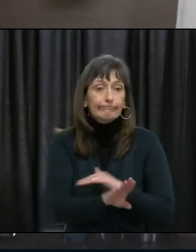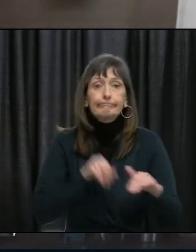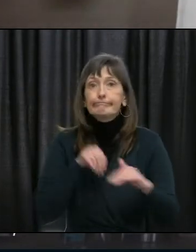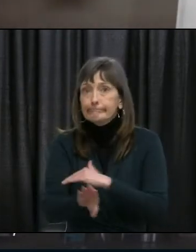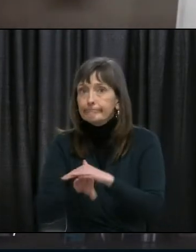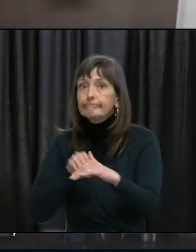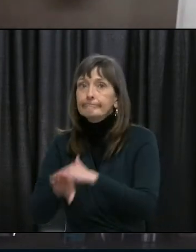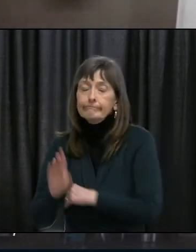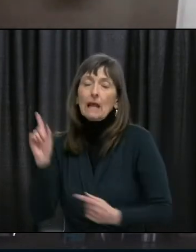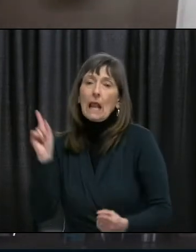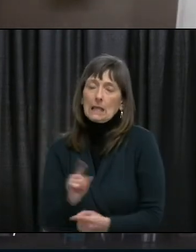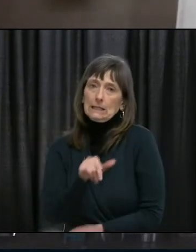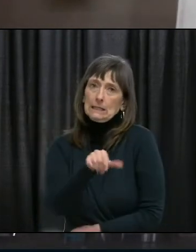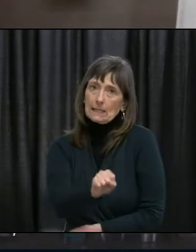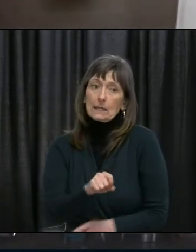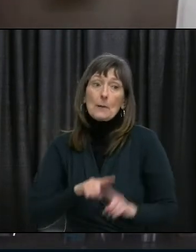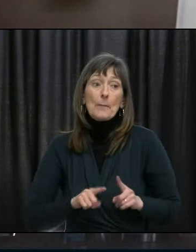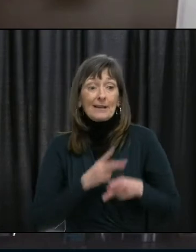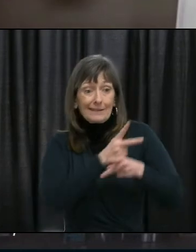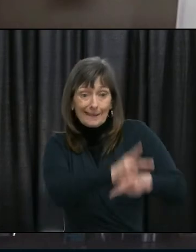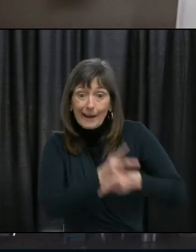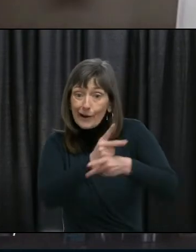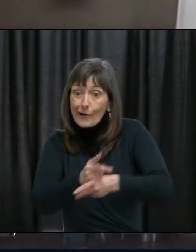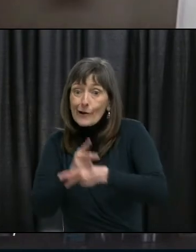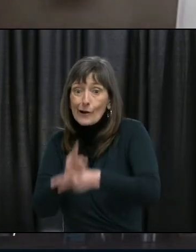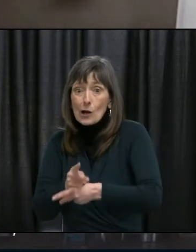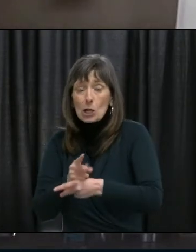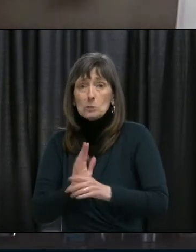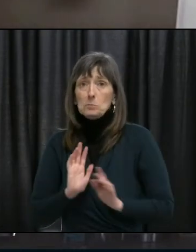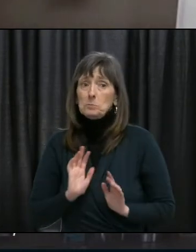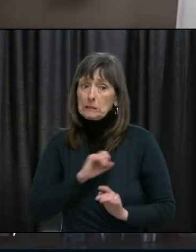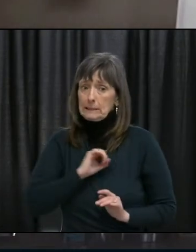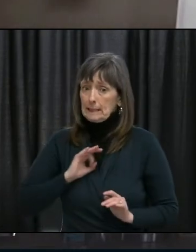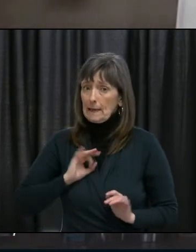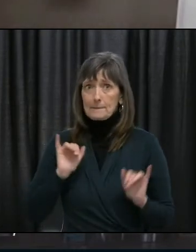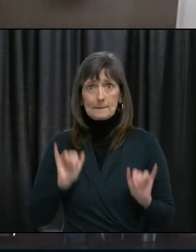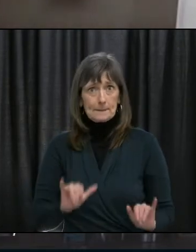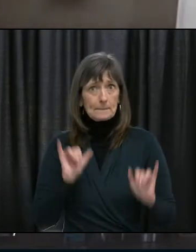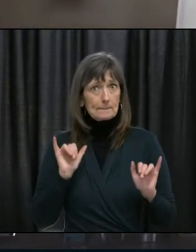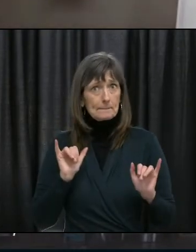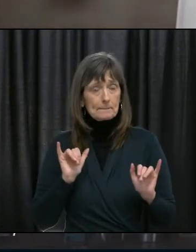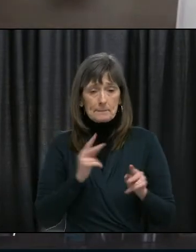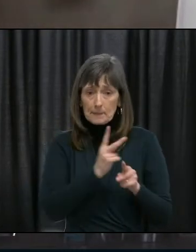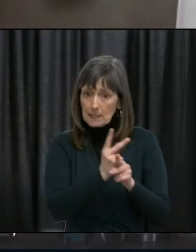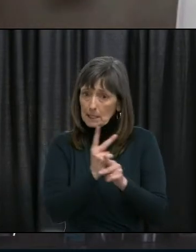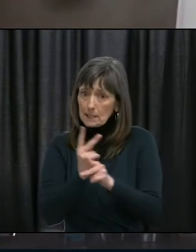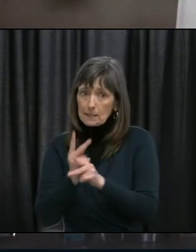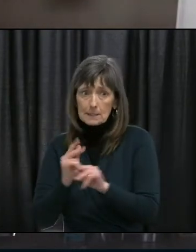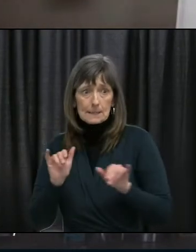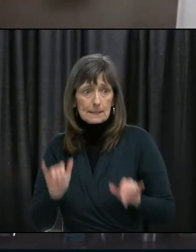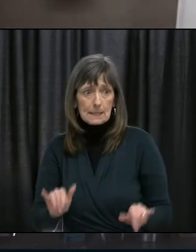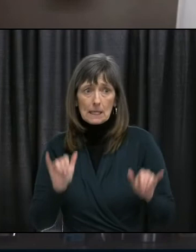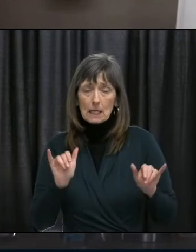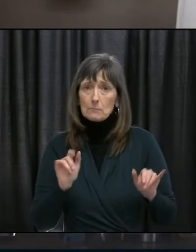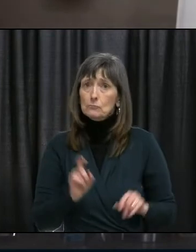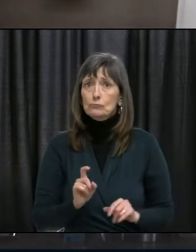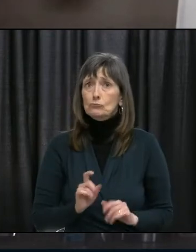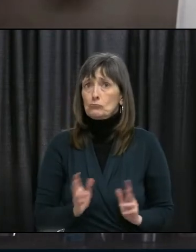of things. But I'm not aware that our staffing levels in long-term care have altered for the